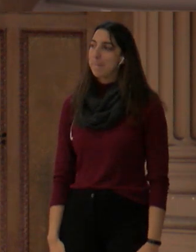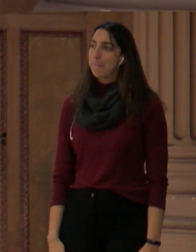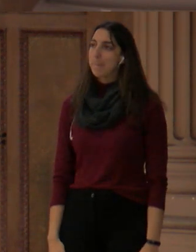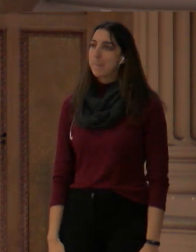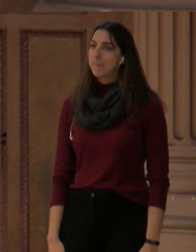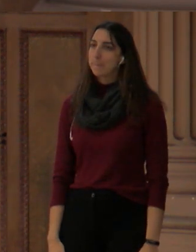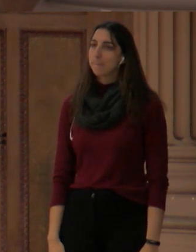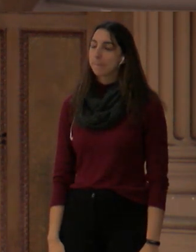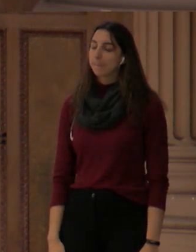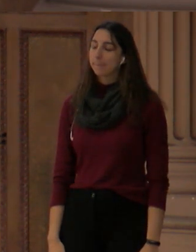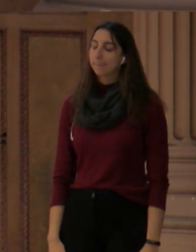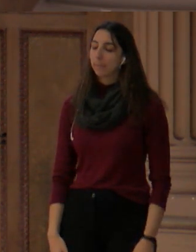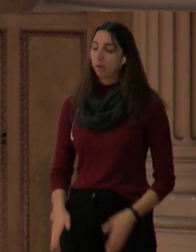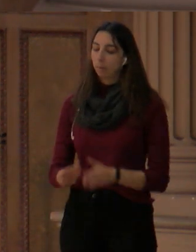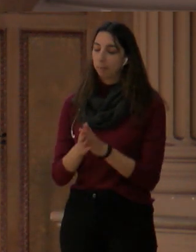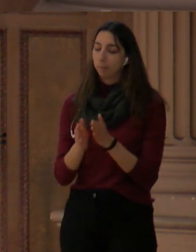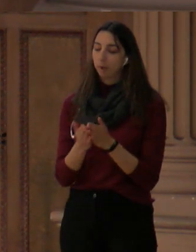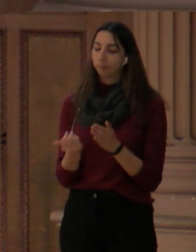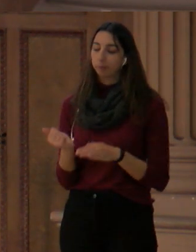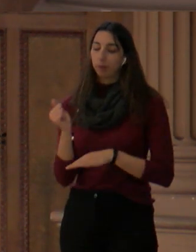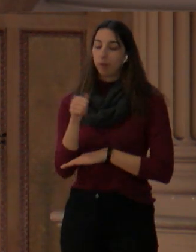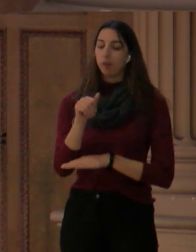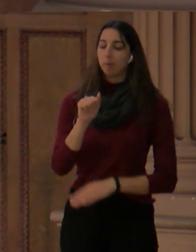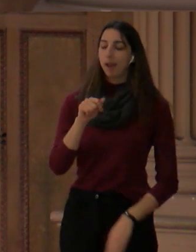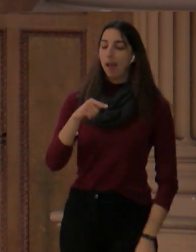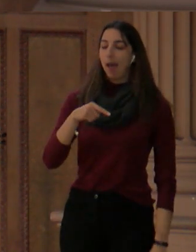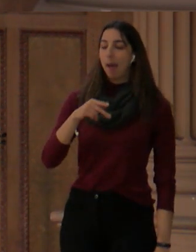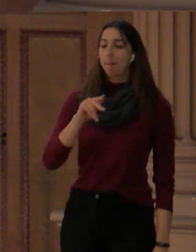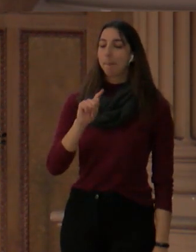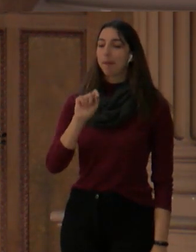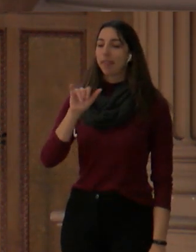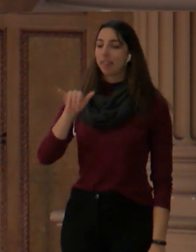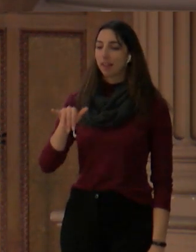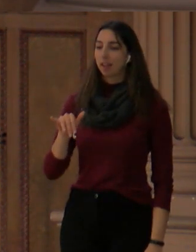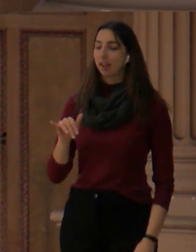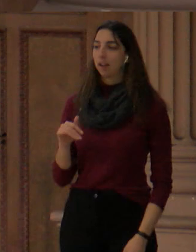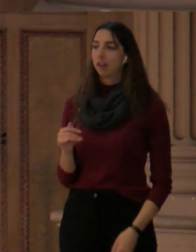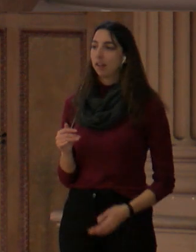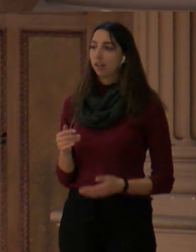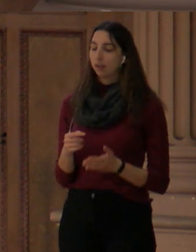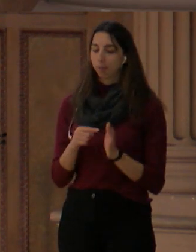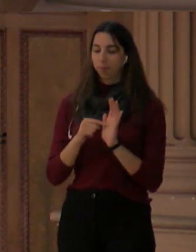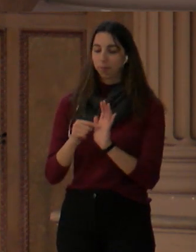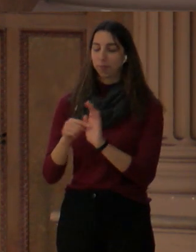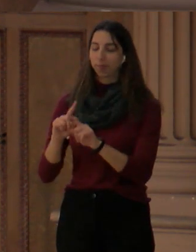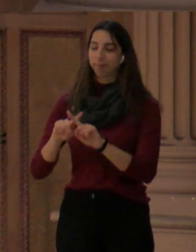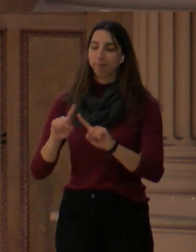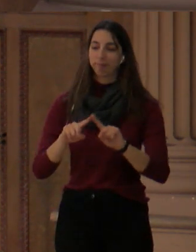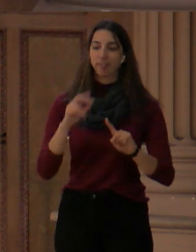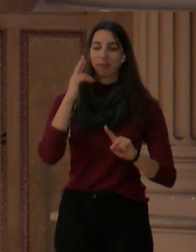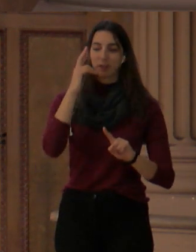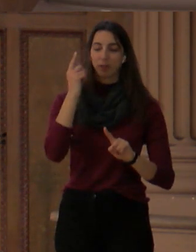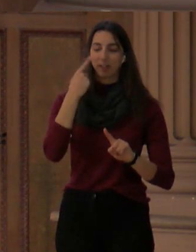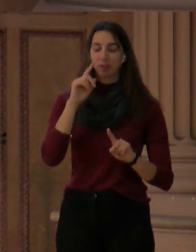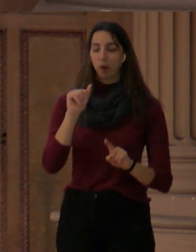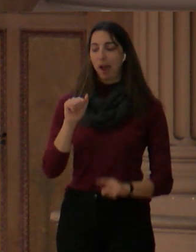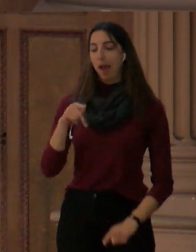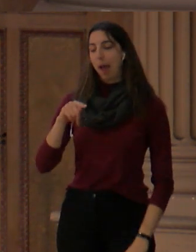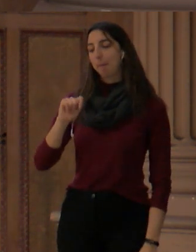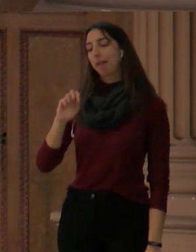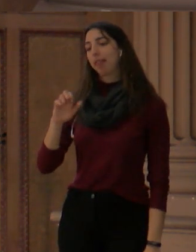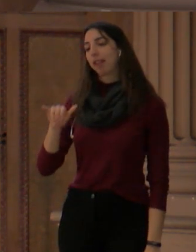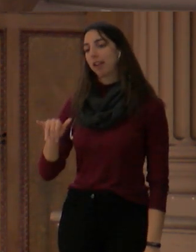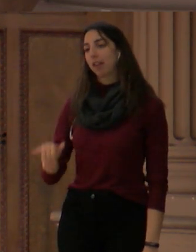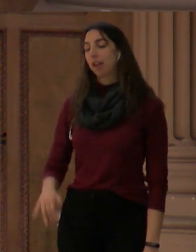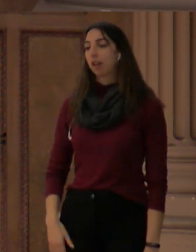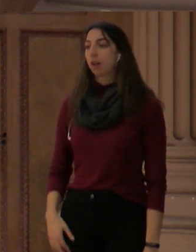In his excellent book, Overcoming Apathy, Uche Anazor lays out some of the reasons for our apathy and what we can do about it. And one of the